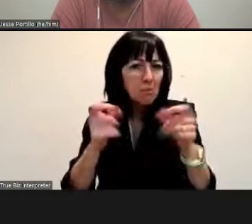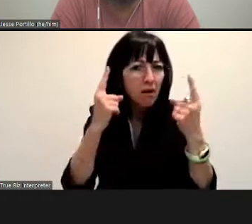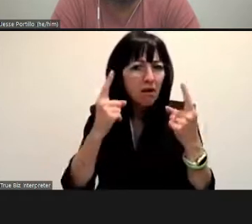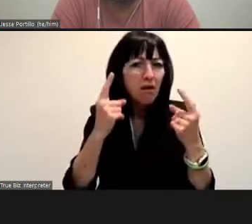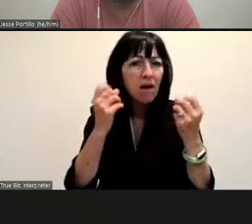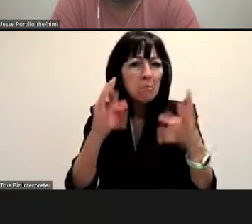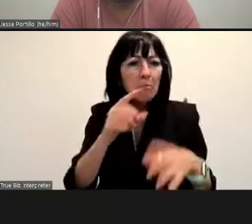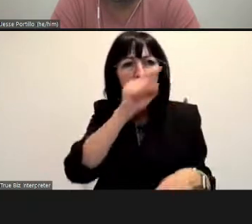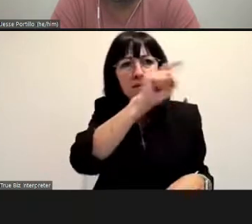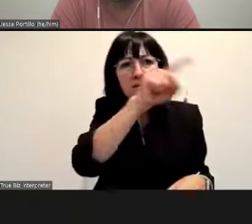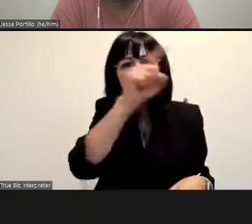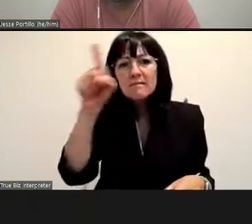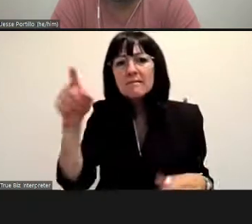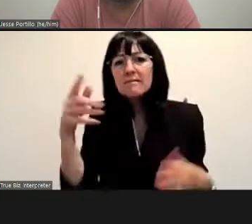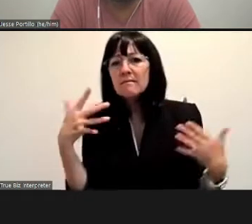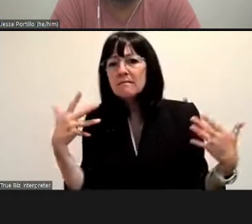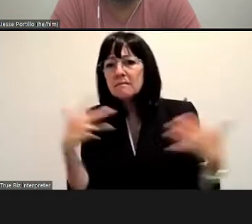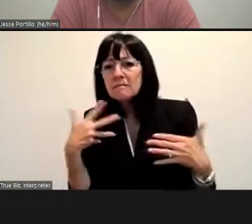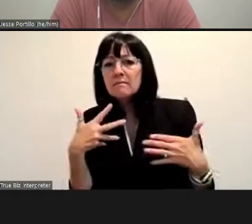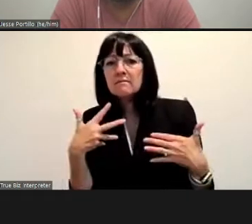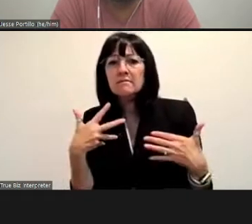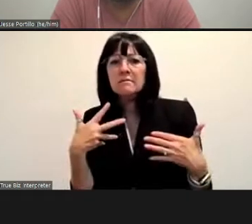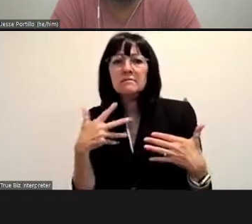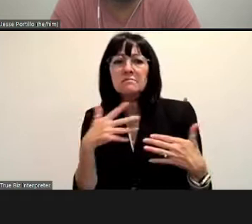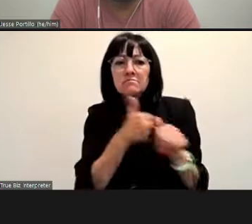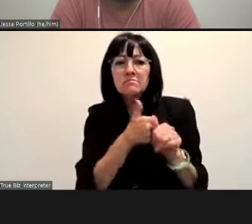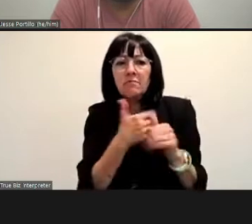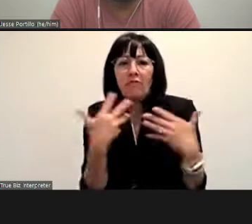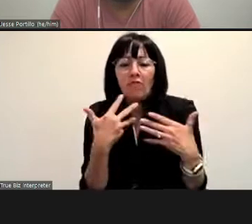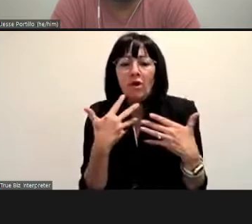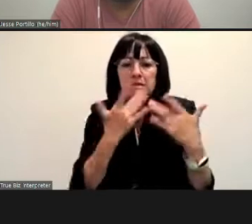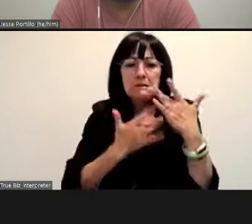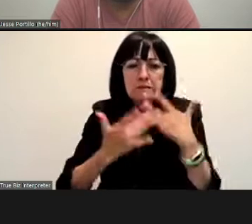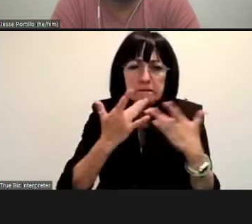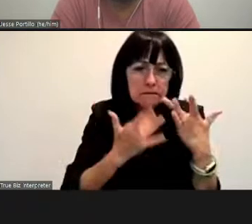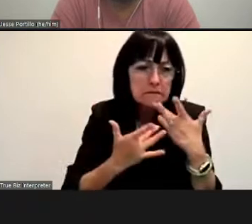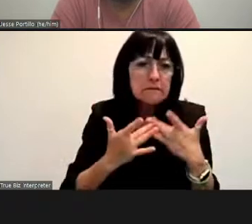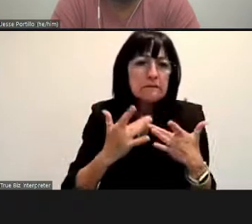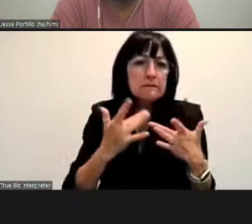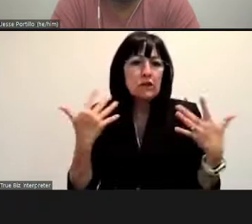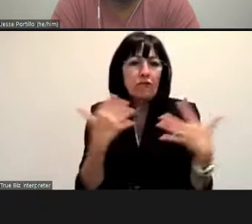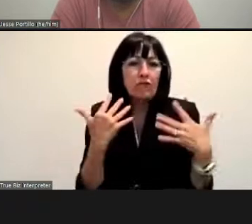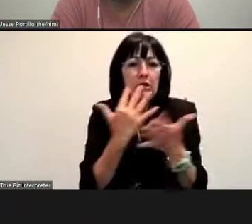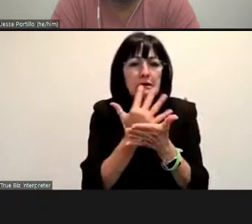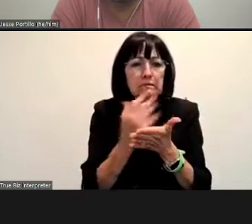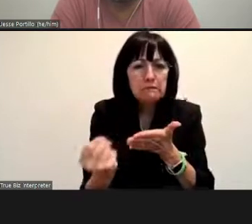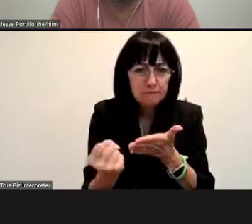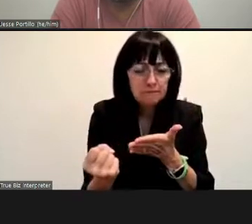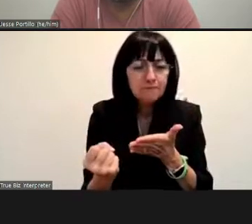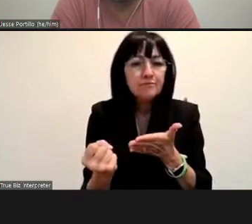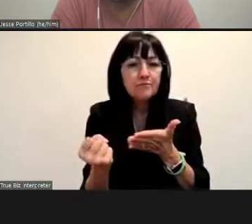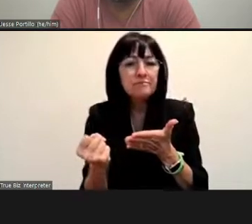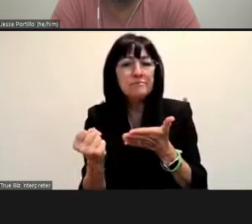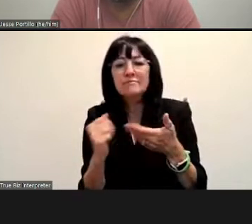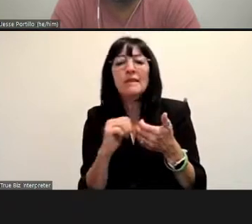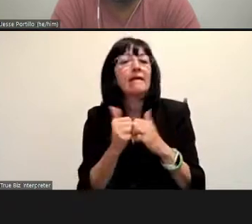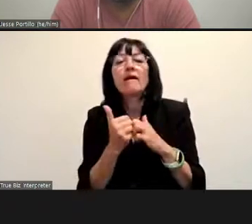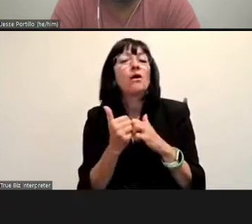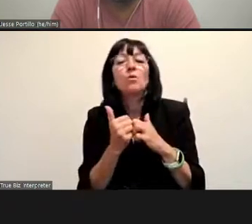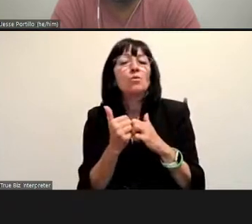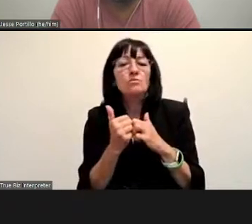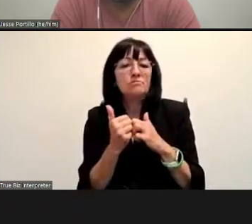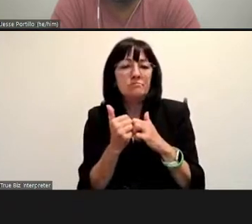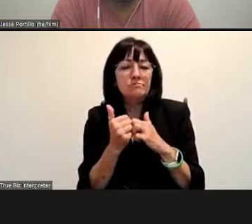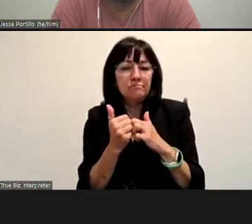So how do we re-examine the way that we're thinking about resources and valuing each other and really, you